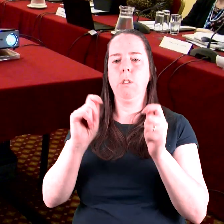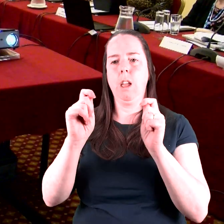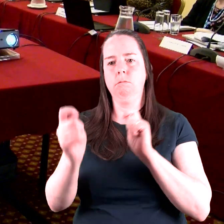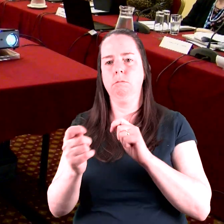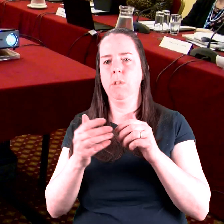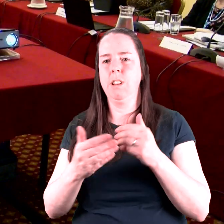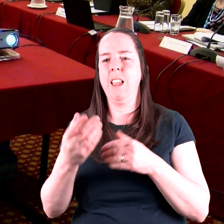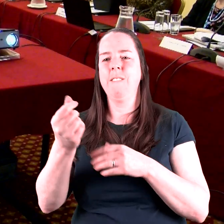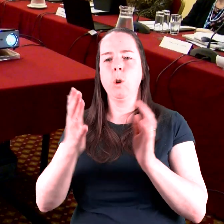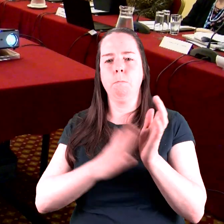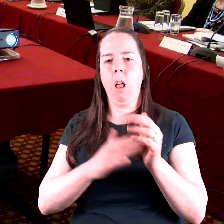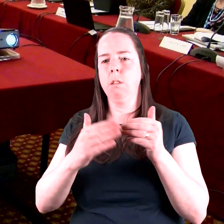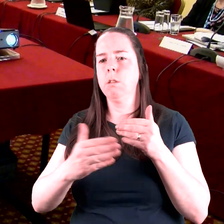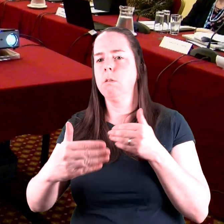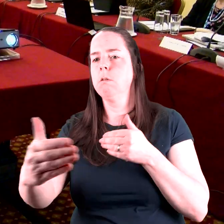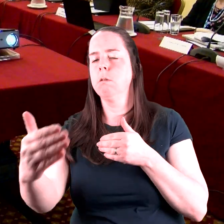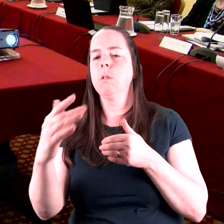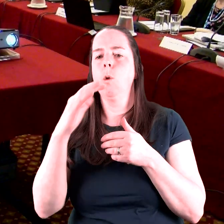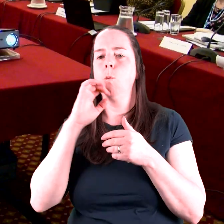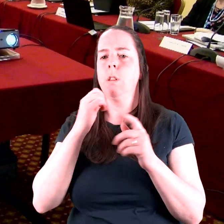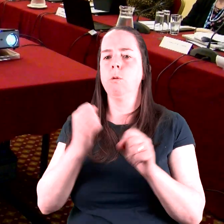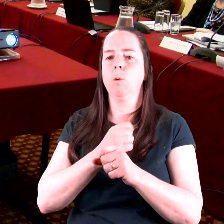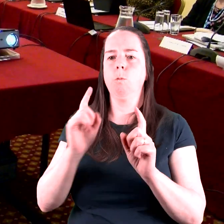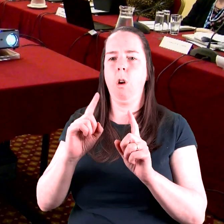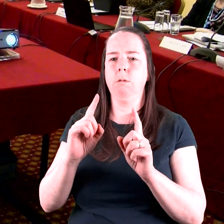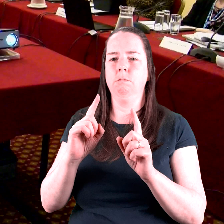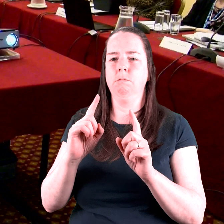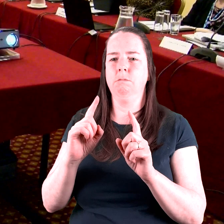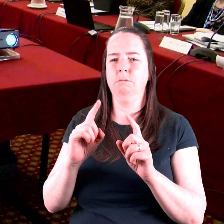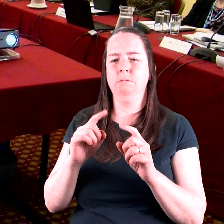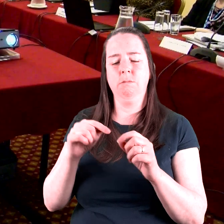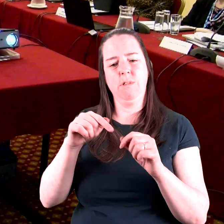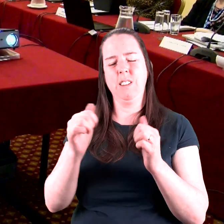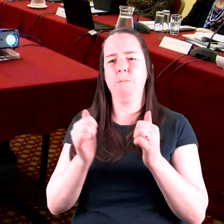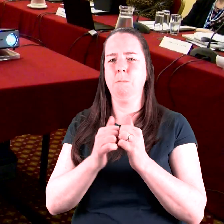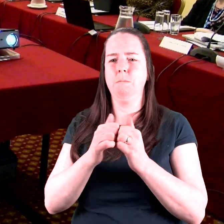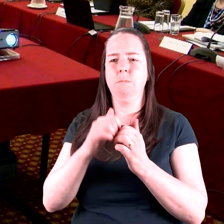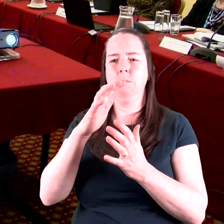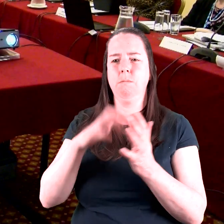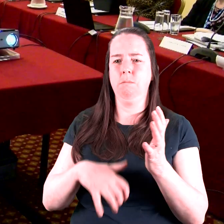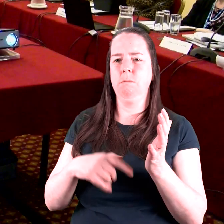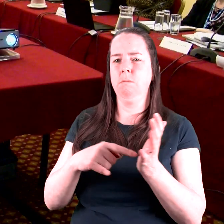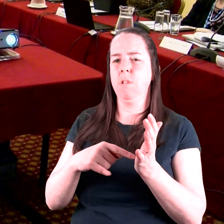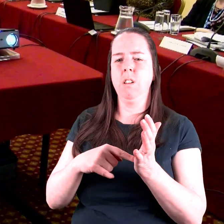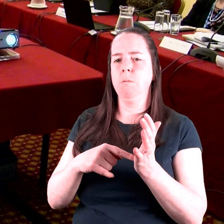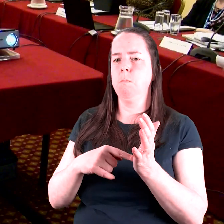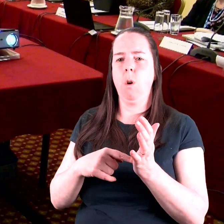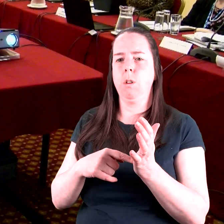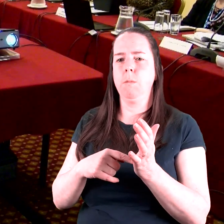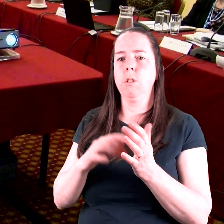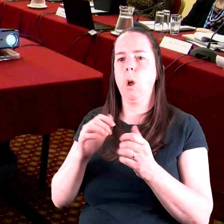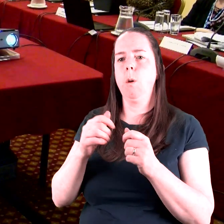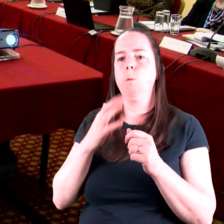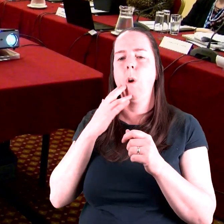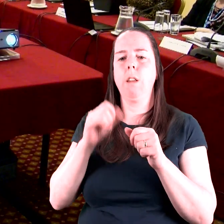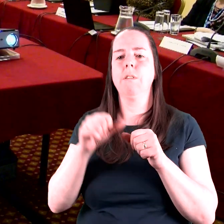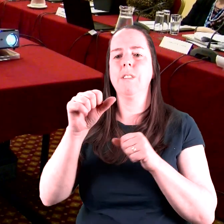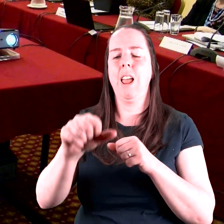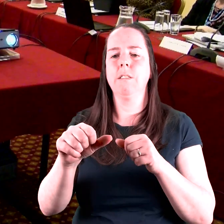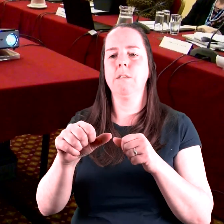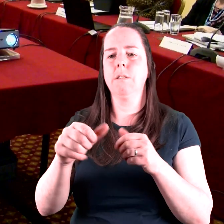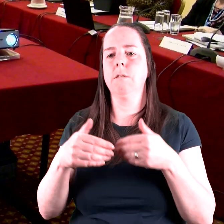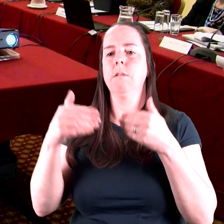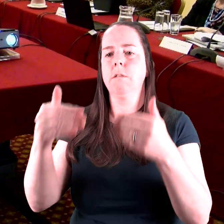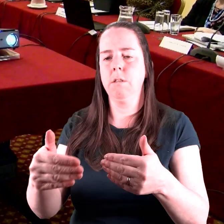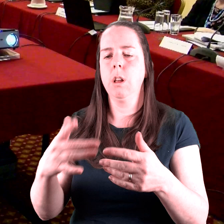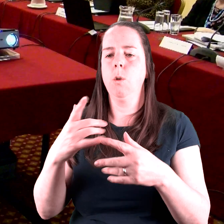where, because in the next few months, one of the things that we're going to have to do, because remember this is just the high-level document, isn't it? So maybe when we get to the